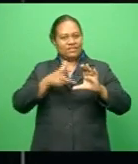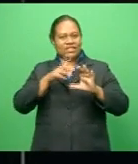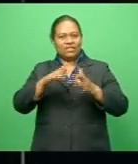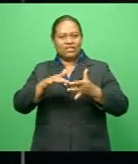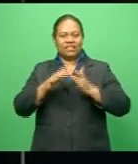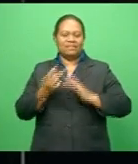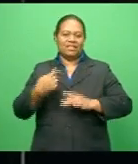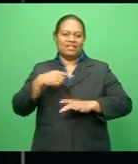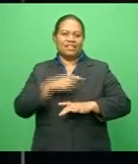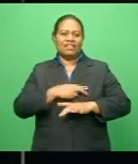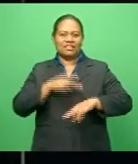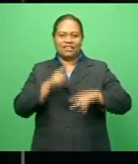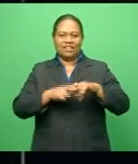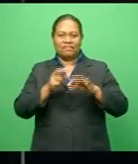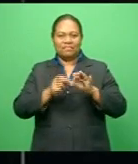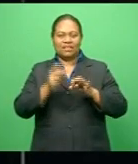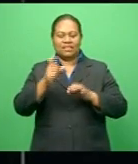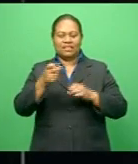email